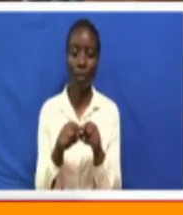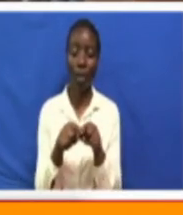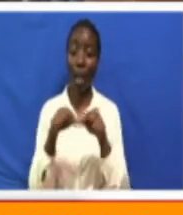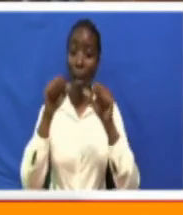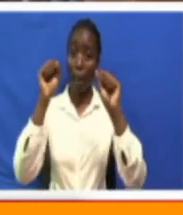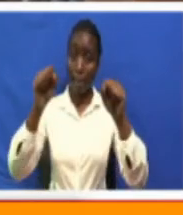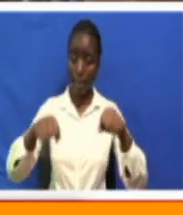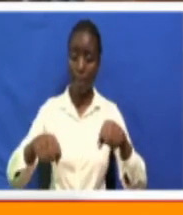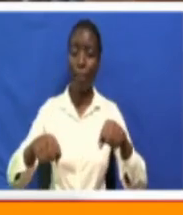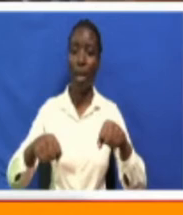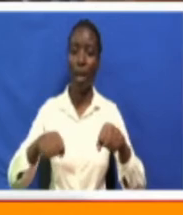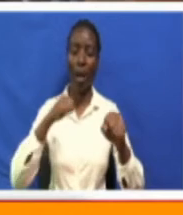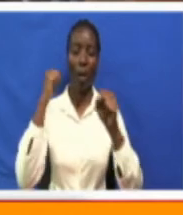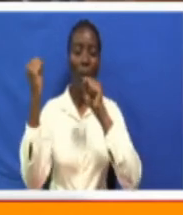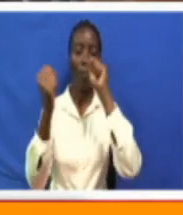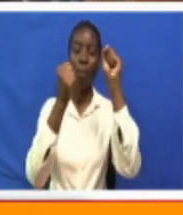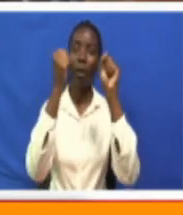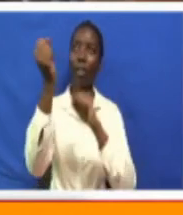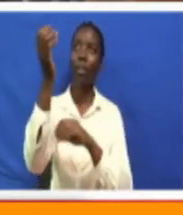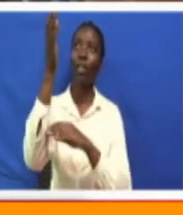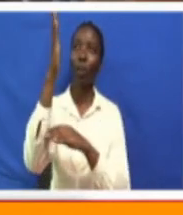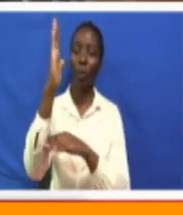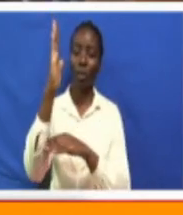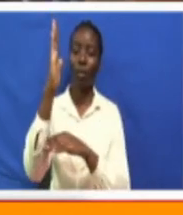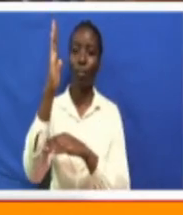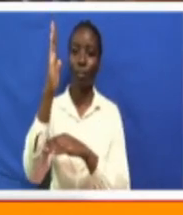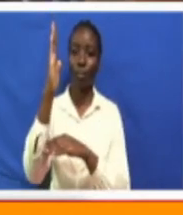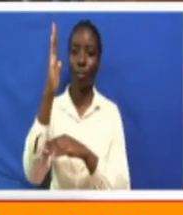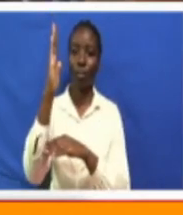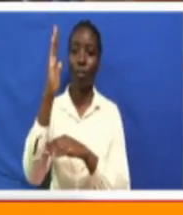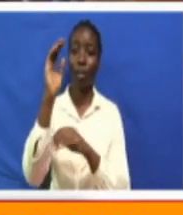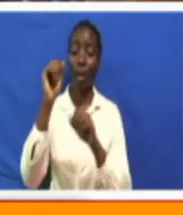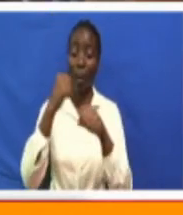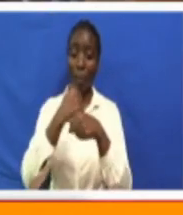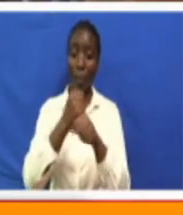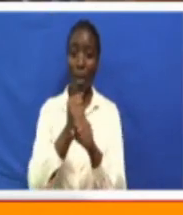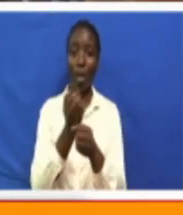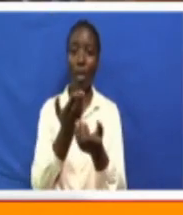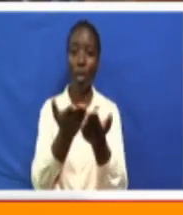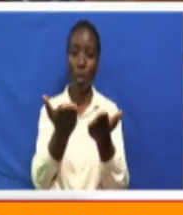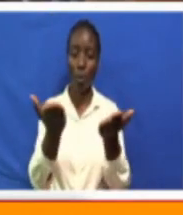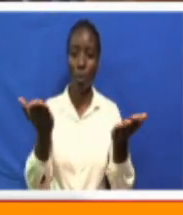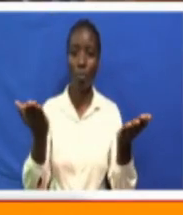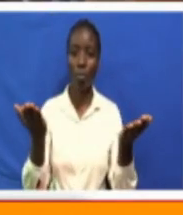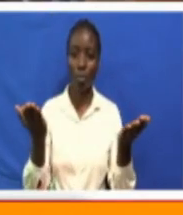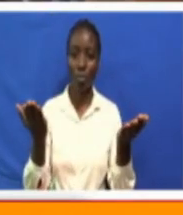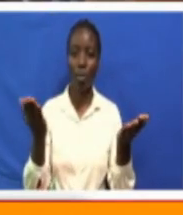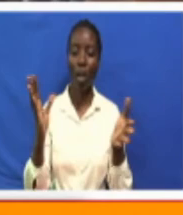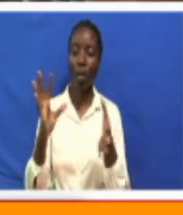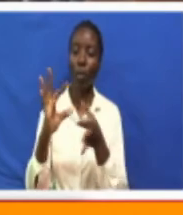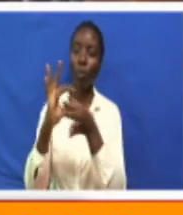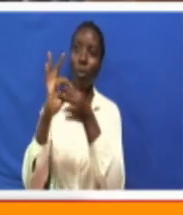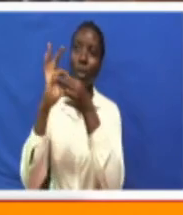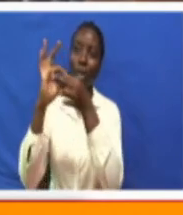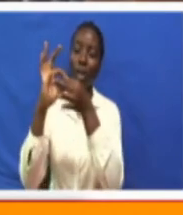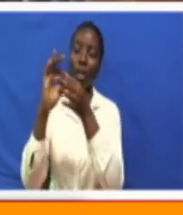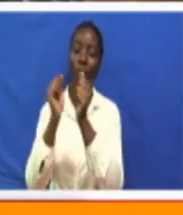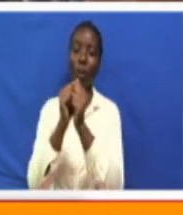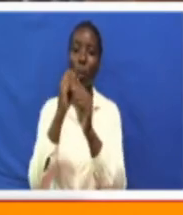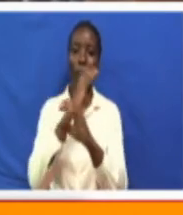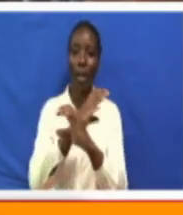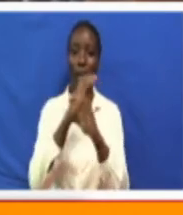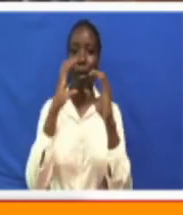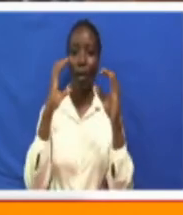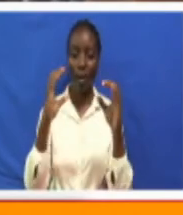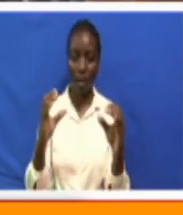May the Almighty God enable you to abide in Christ